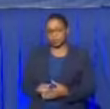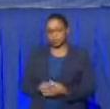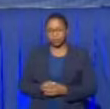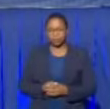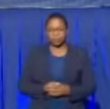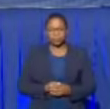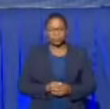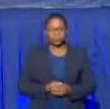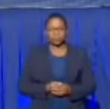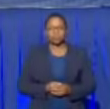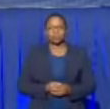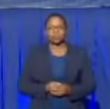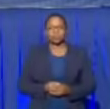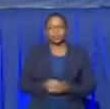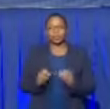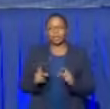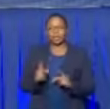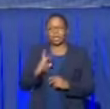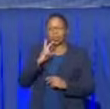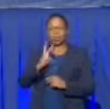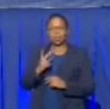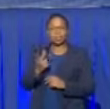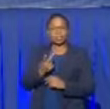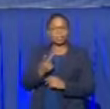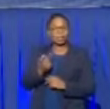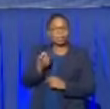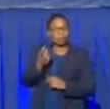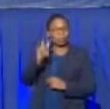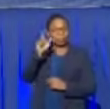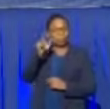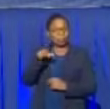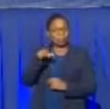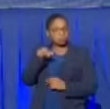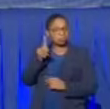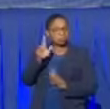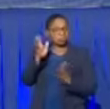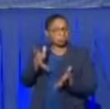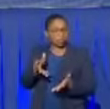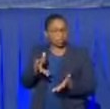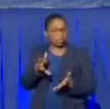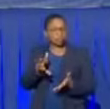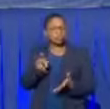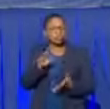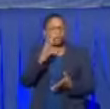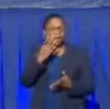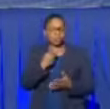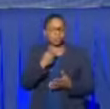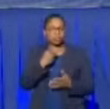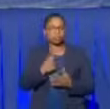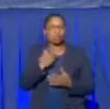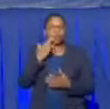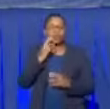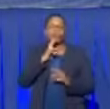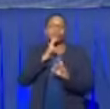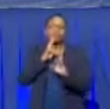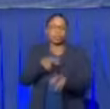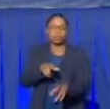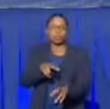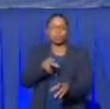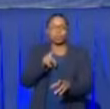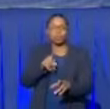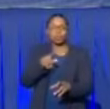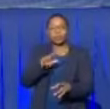All right, looks like that's the only hand. DCO, as you respond, will be wrapping up the press